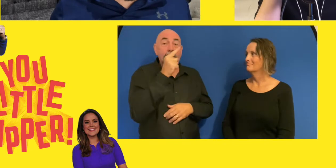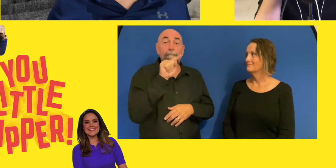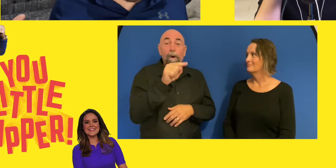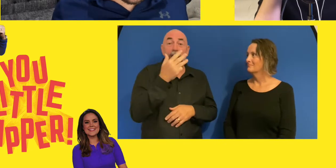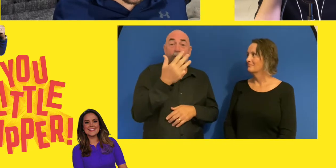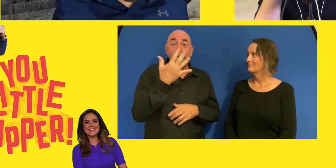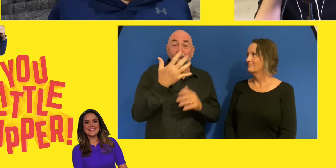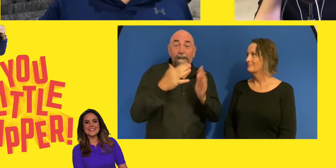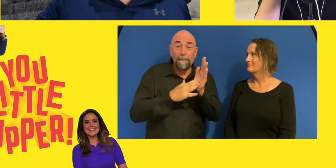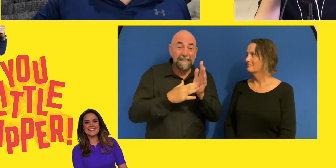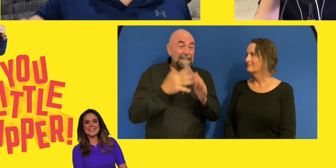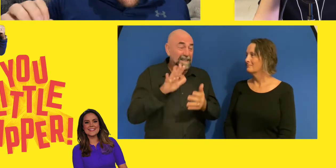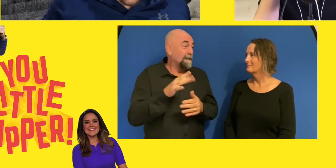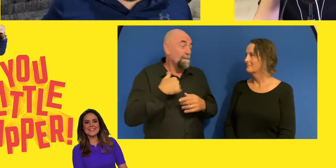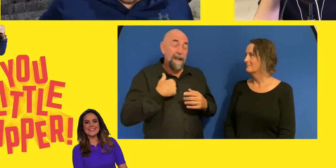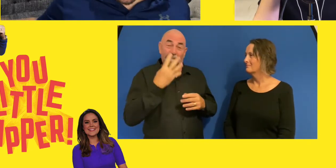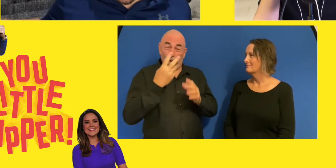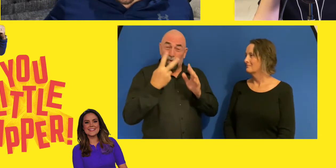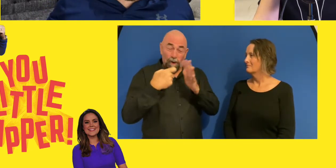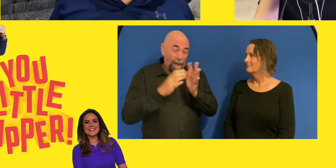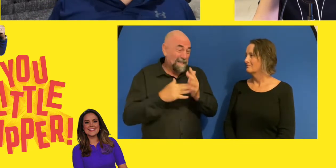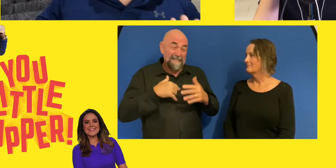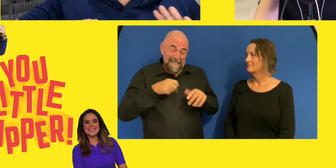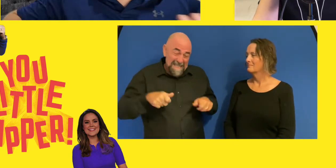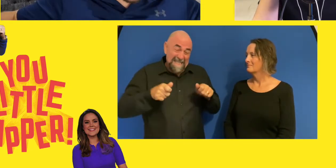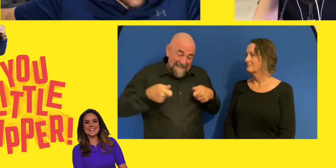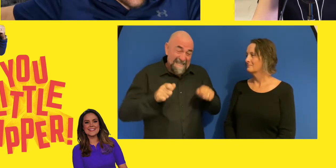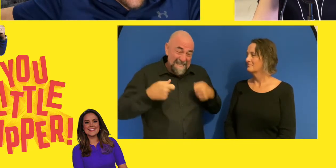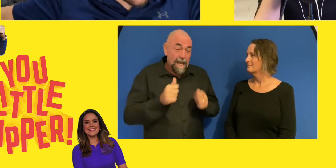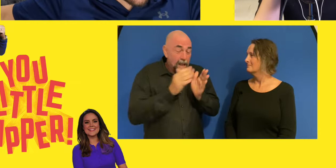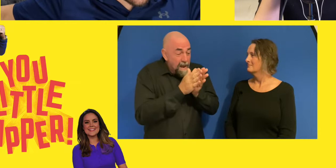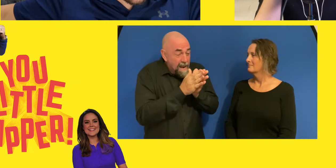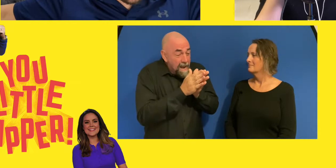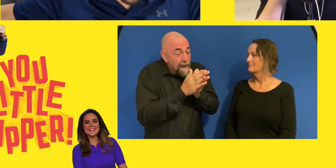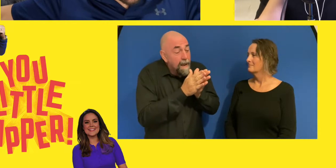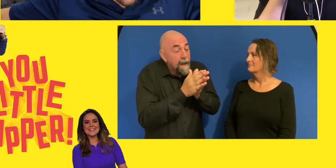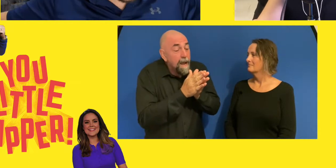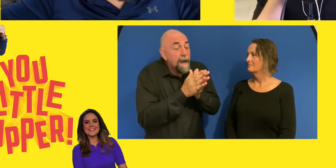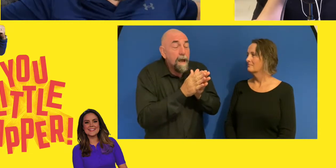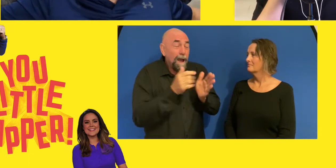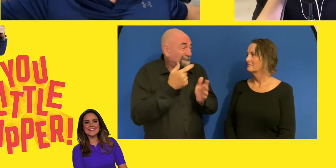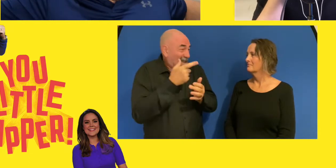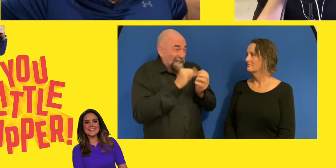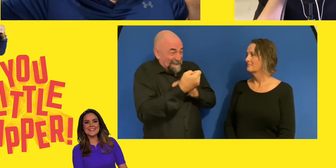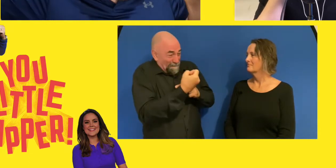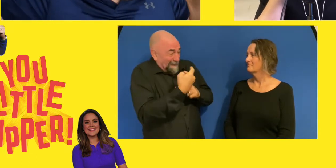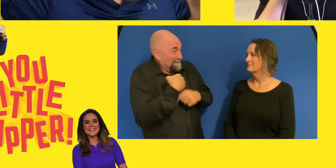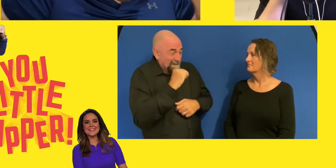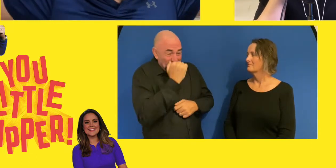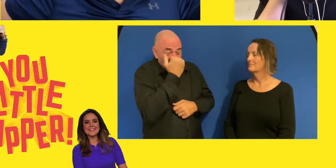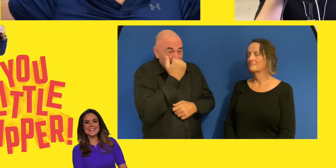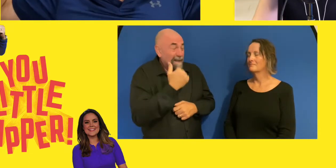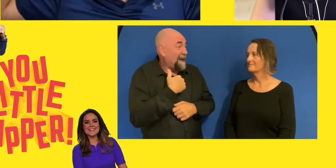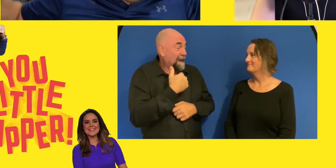42.195 kilometres came down to 0.03. I had the greatest seat in the house for the person who won the race. Look at